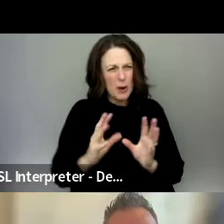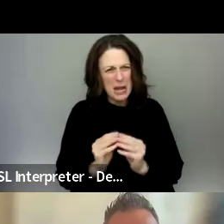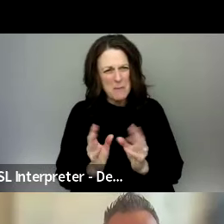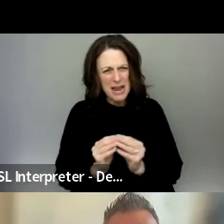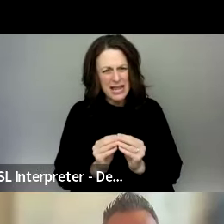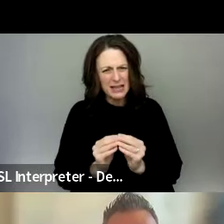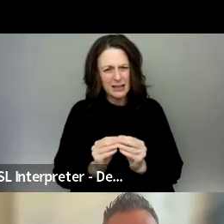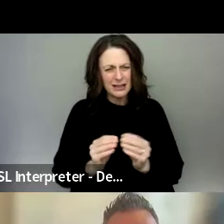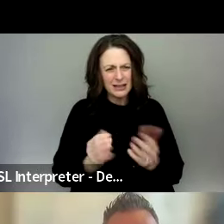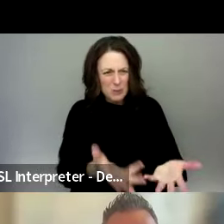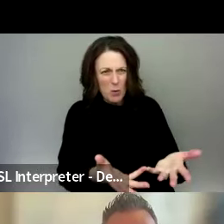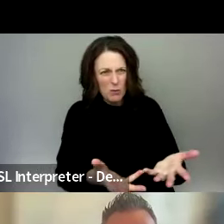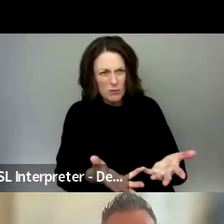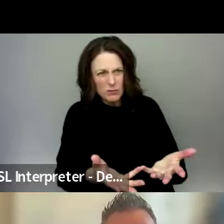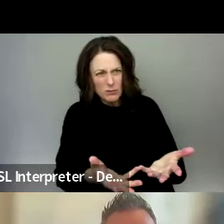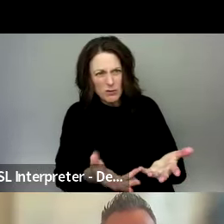bit of time.